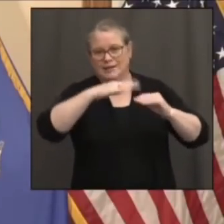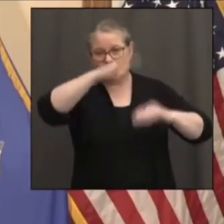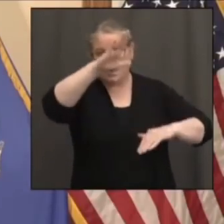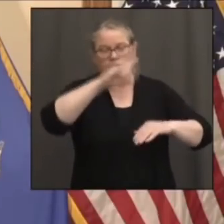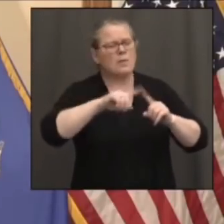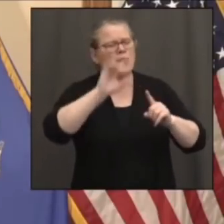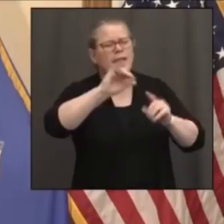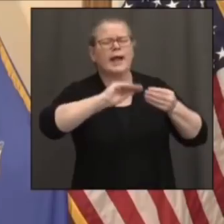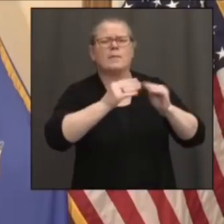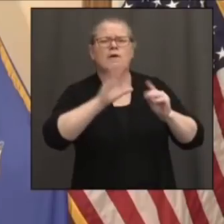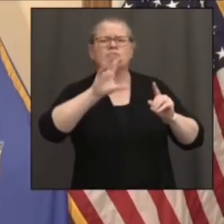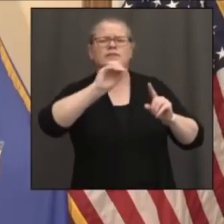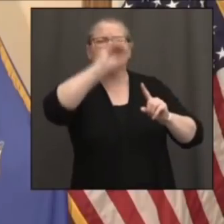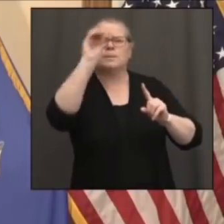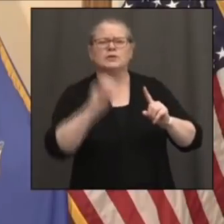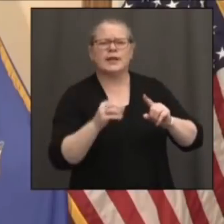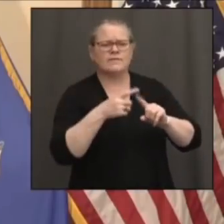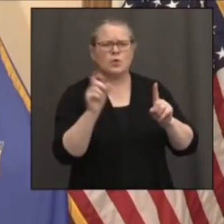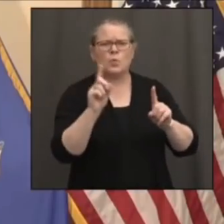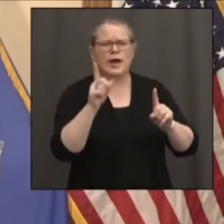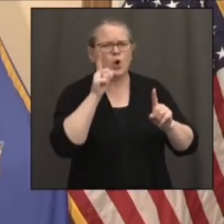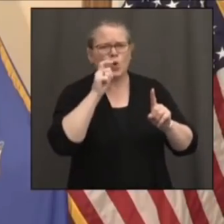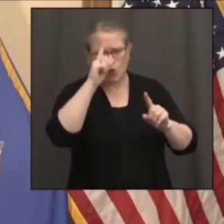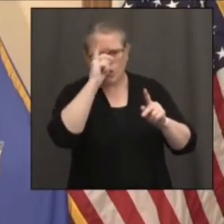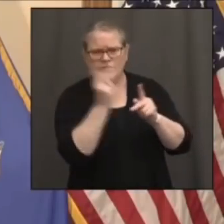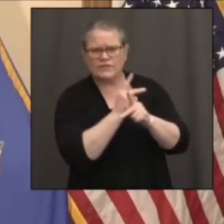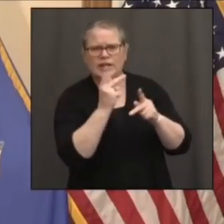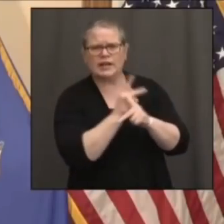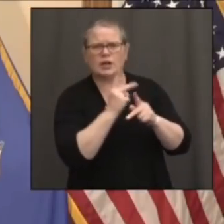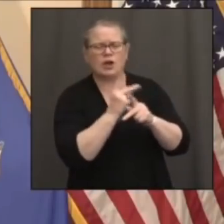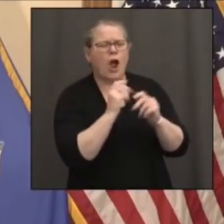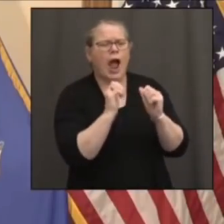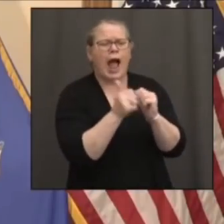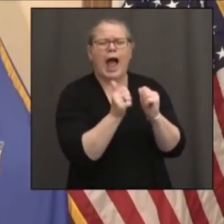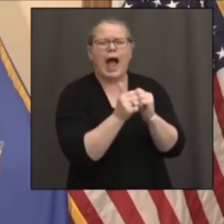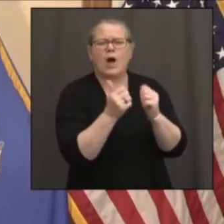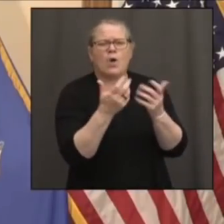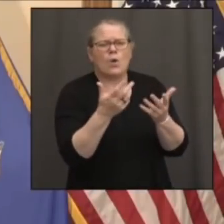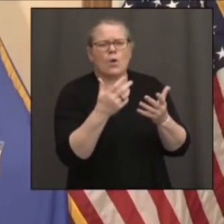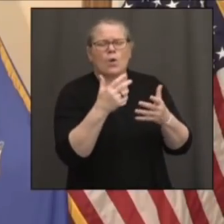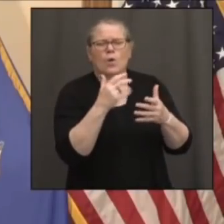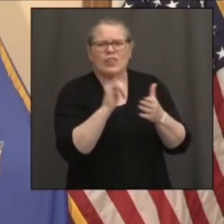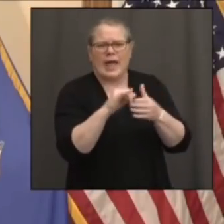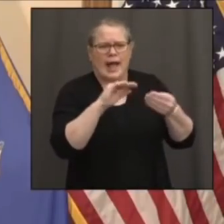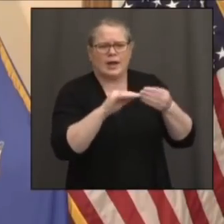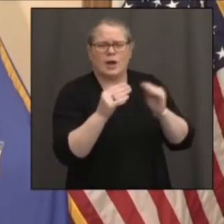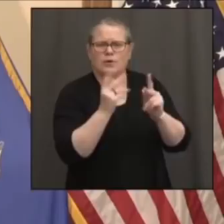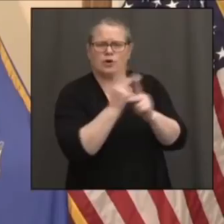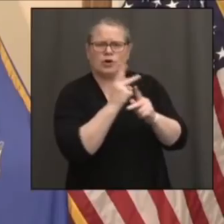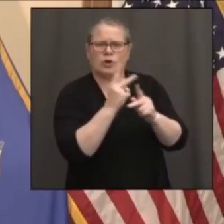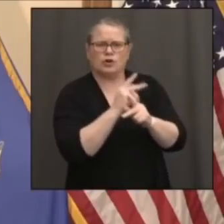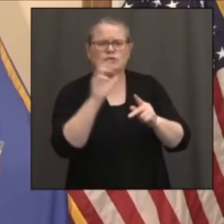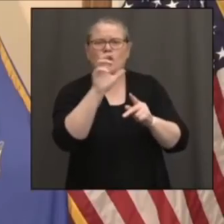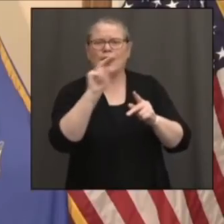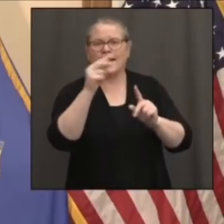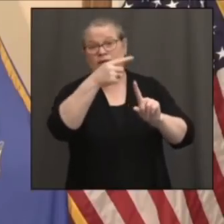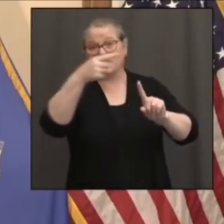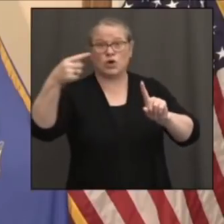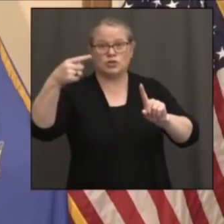and how that was done, that you could be certain that Connecticut is first in the country as far as